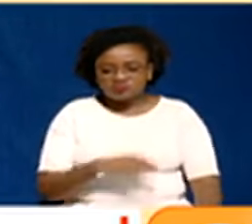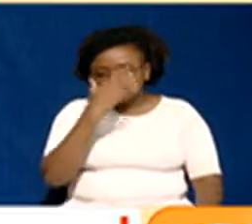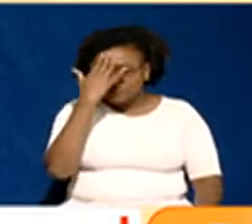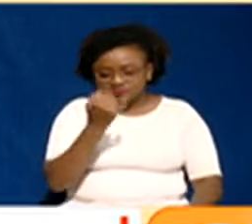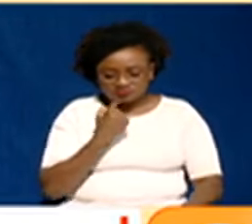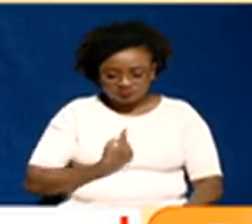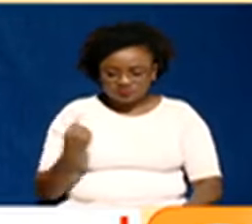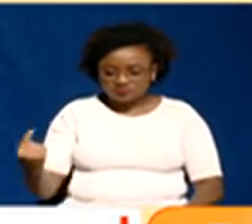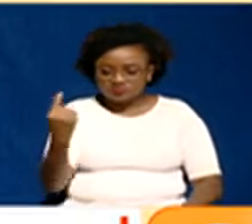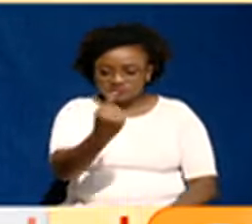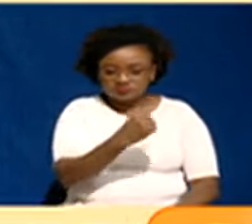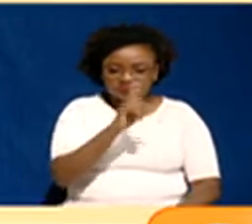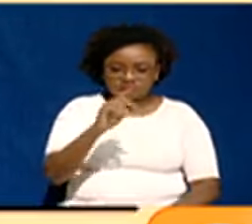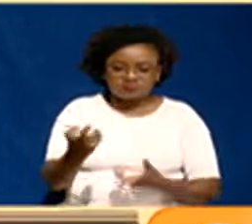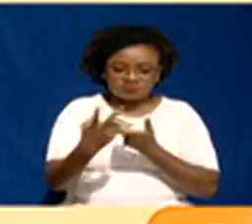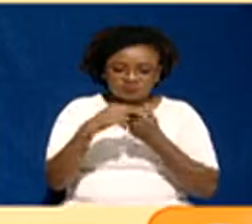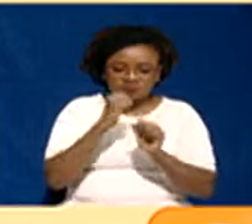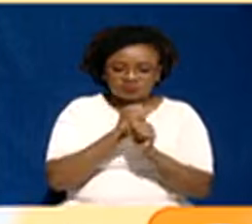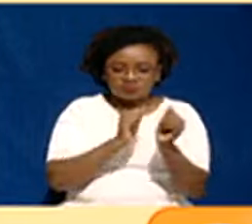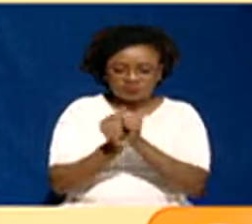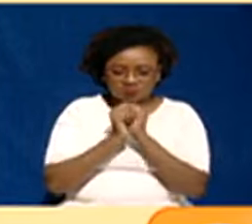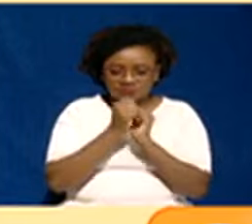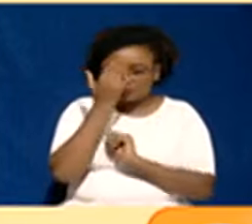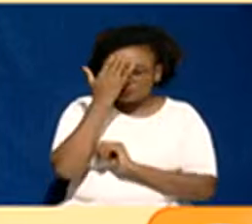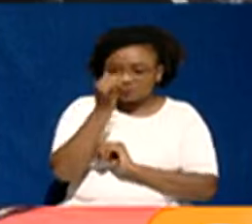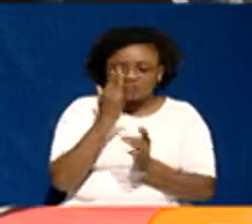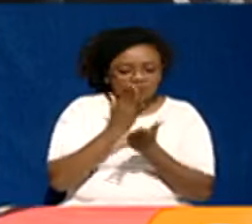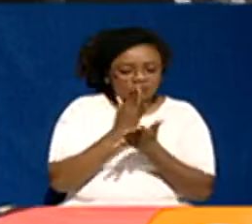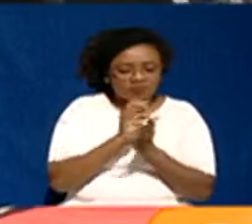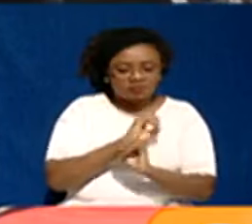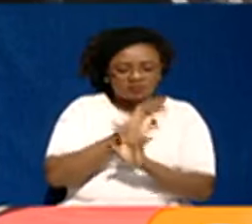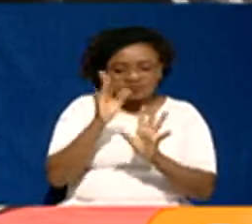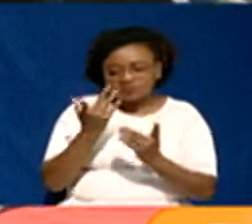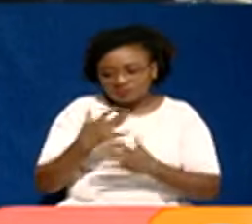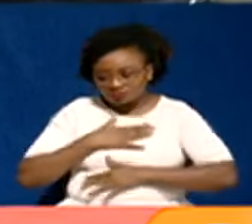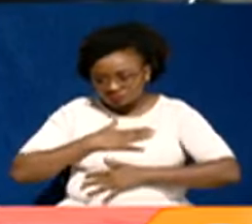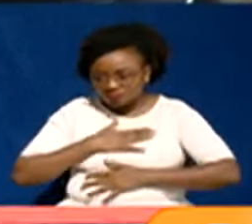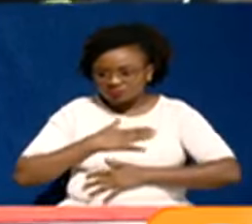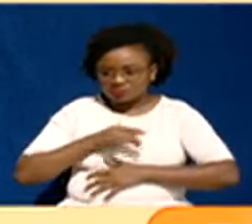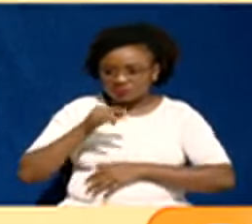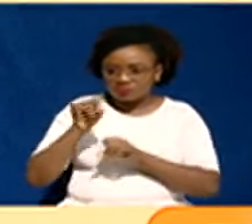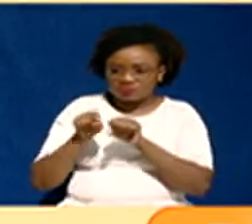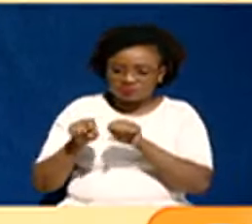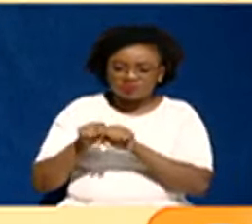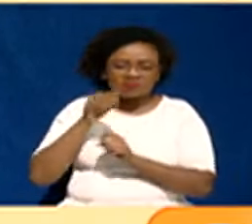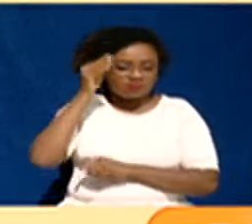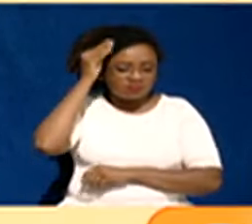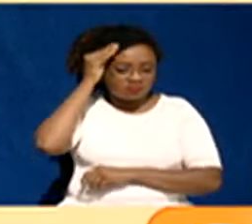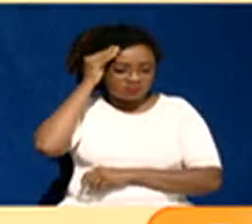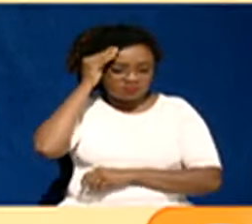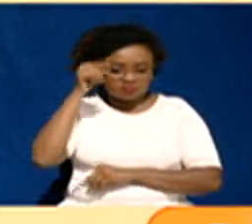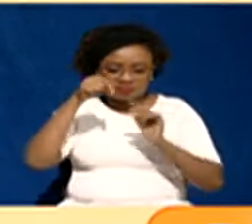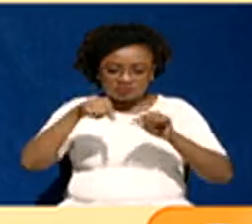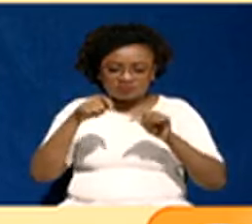one of us must come on board. Because for sure, Mheshimiwa, education is in